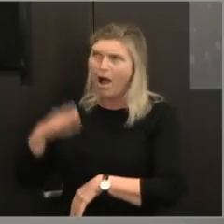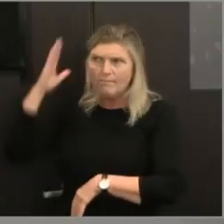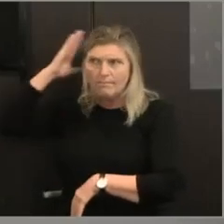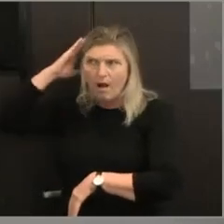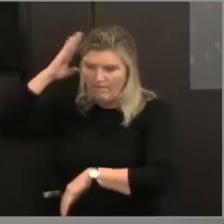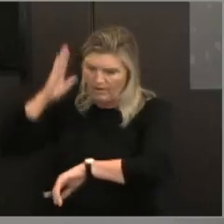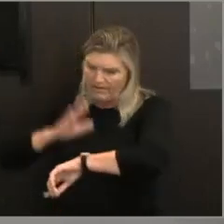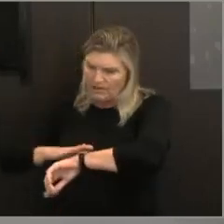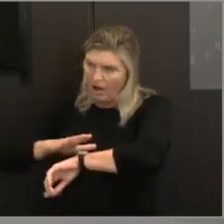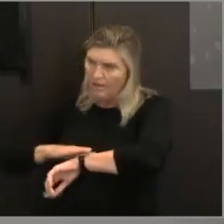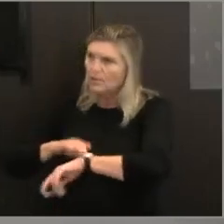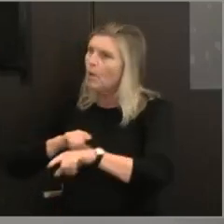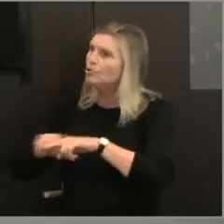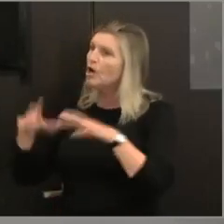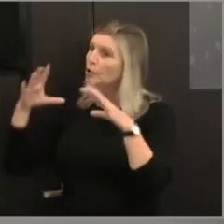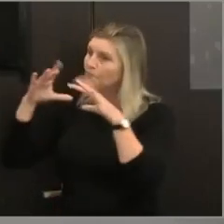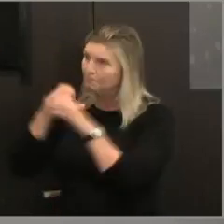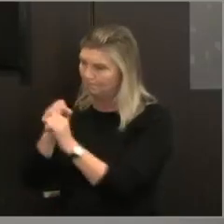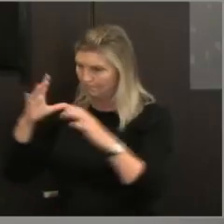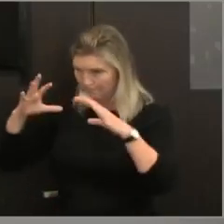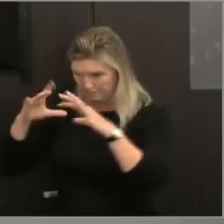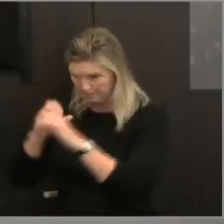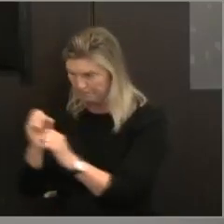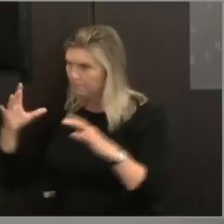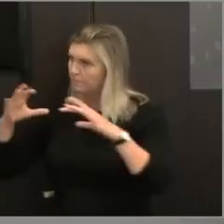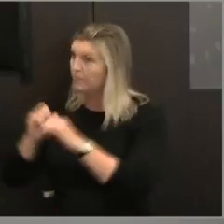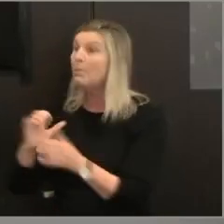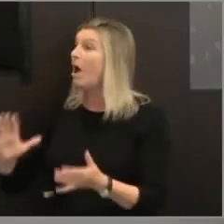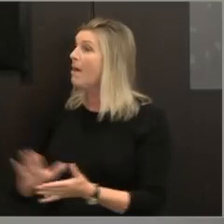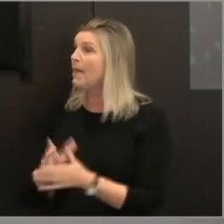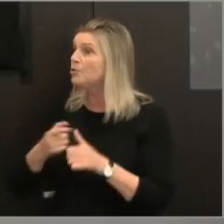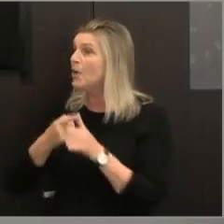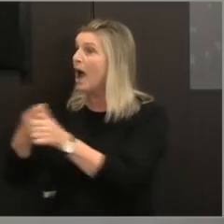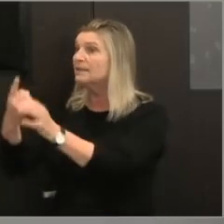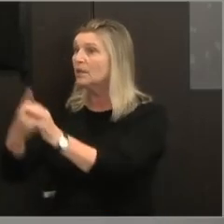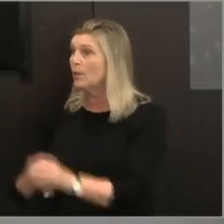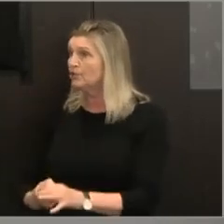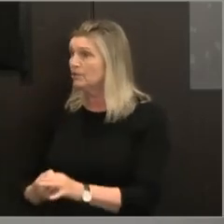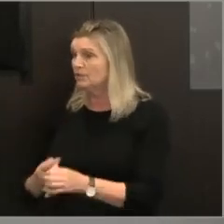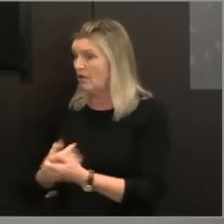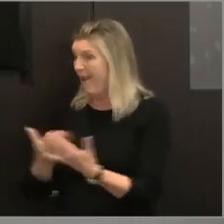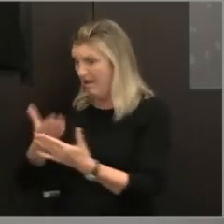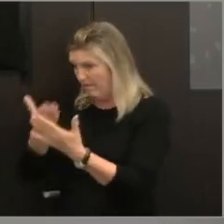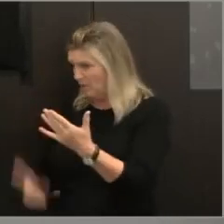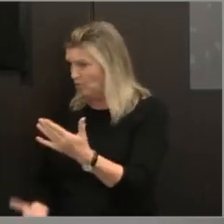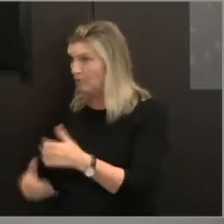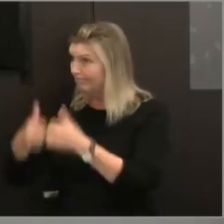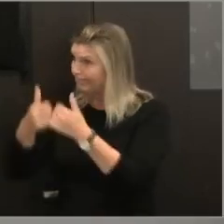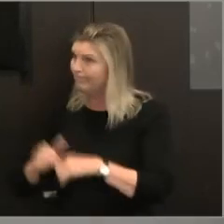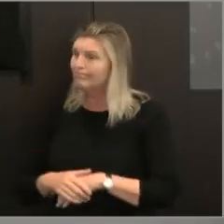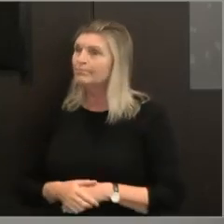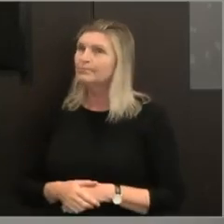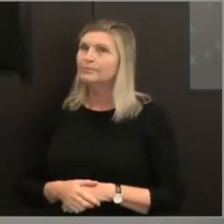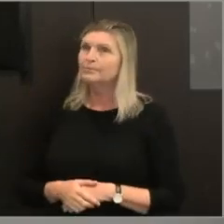different parts as well, but I'm happy to answer questions on any part of the brief.